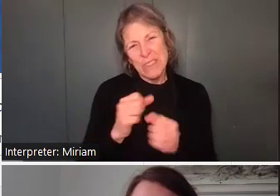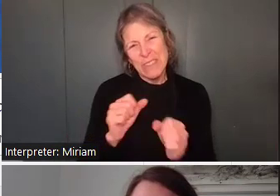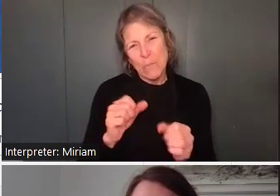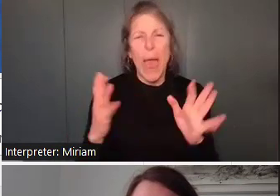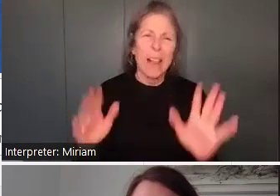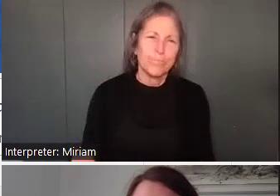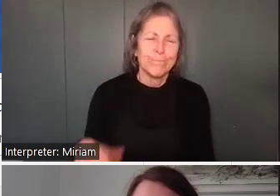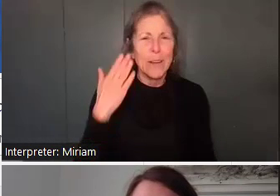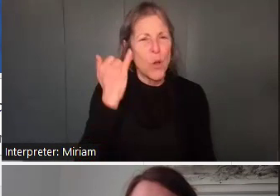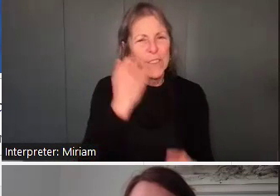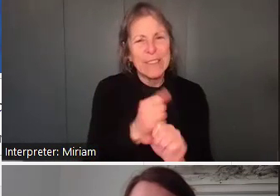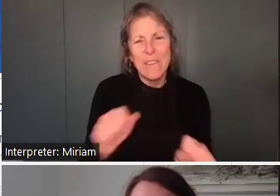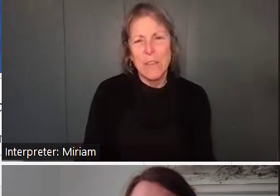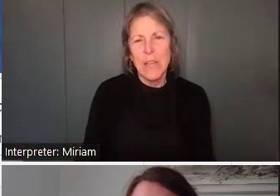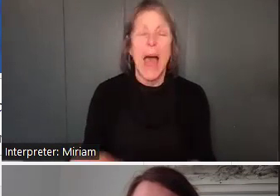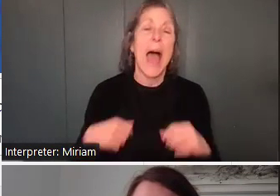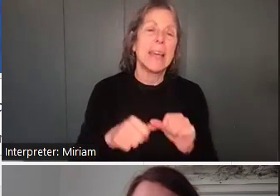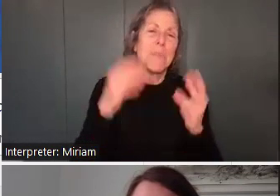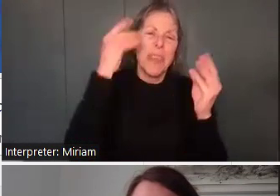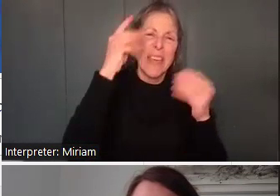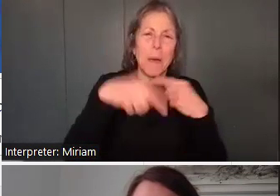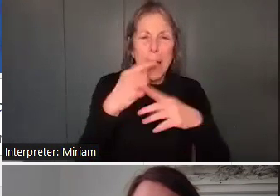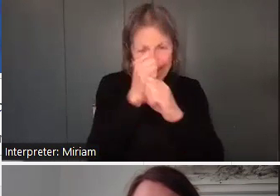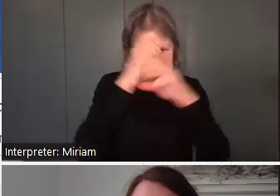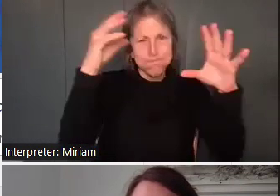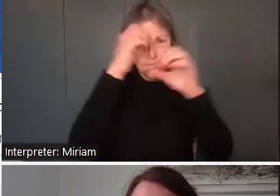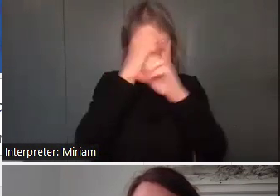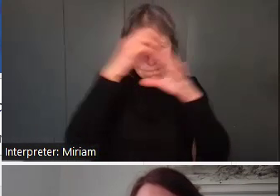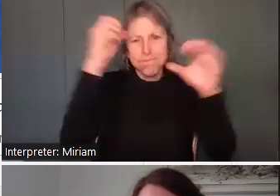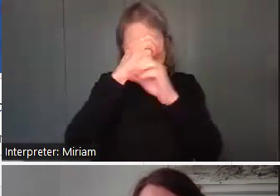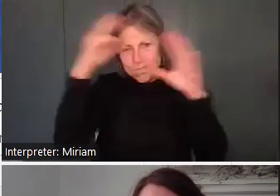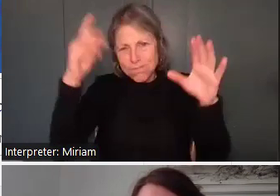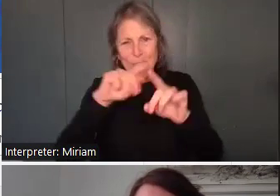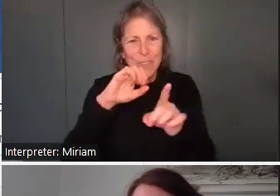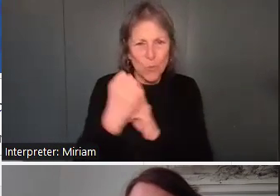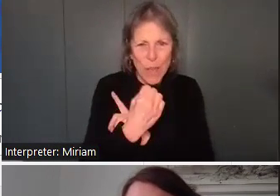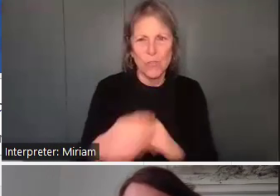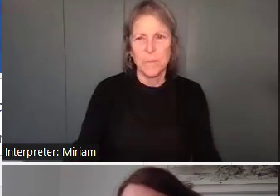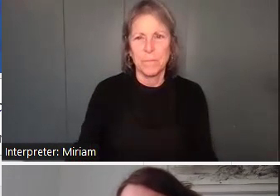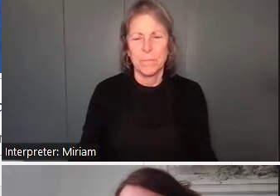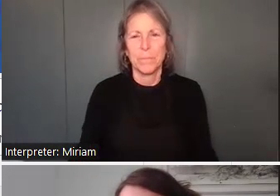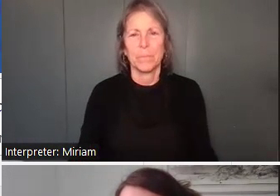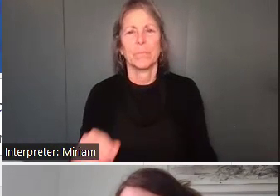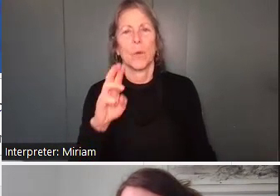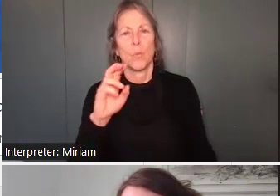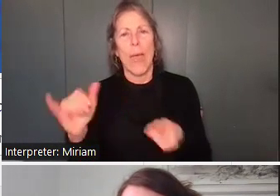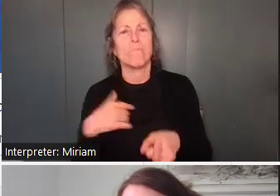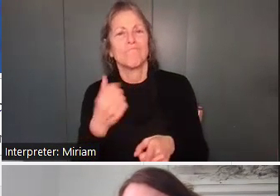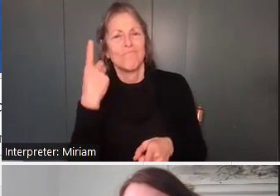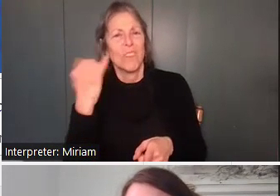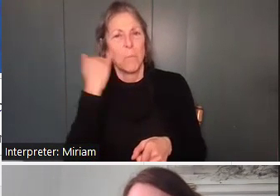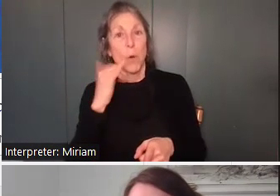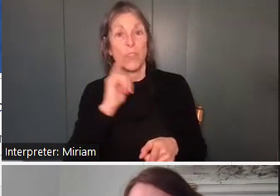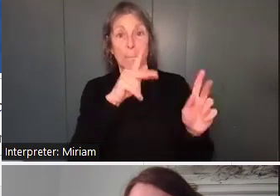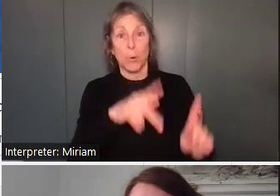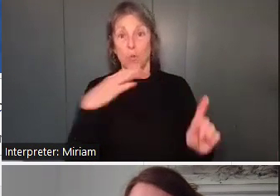know. I keep thinking of all these scenarios. So No, I see what you're saying. I'm saying like, what if they are that